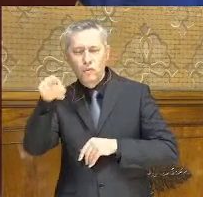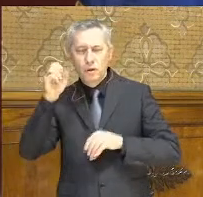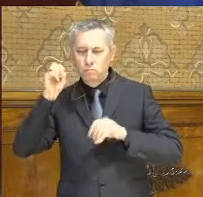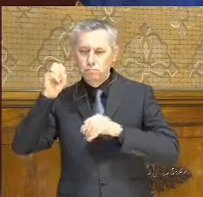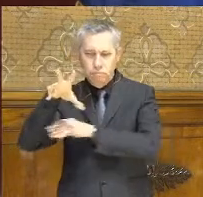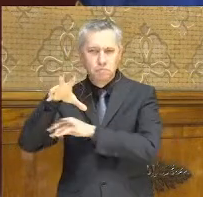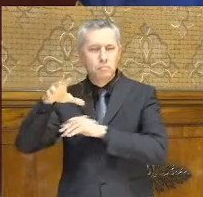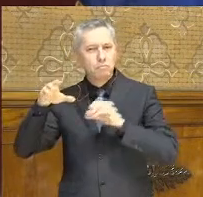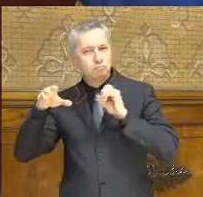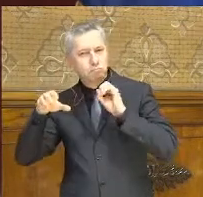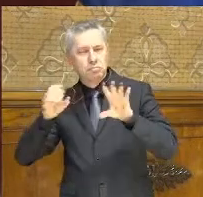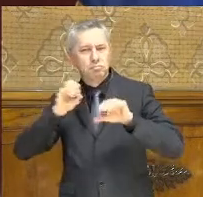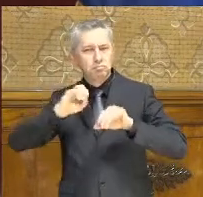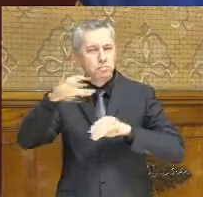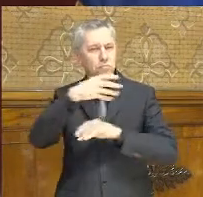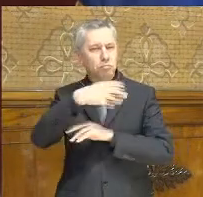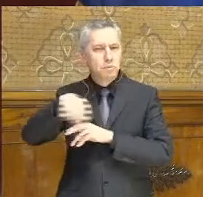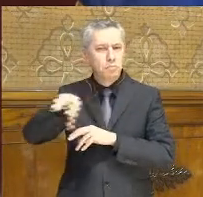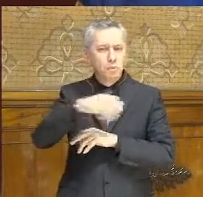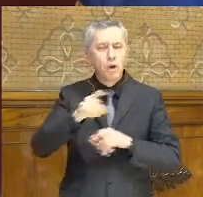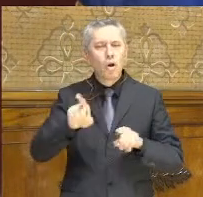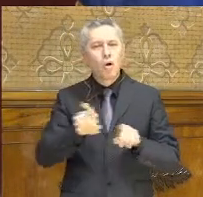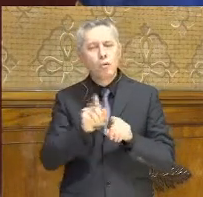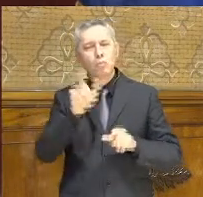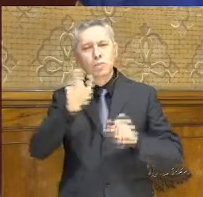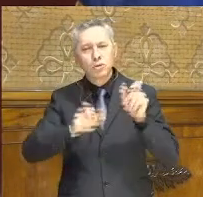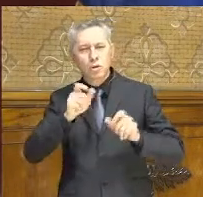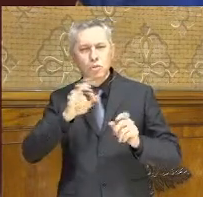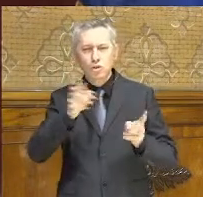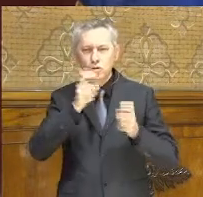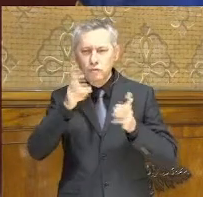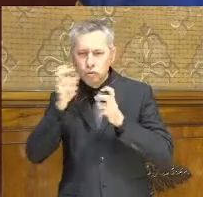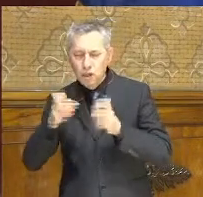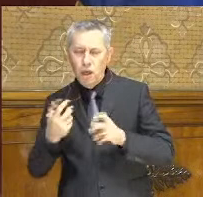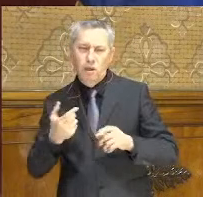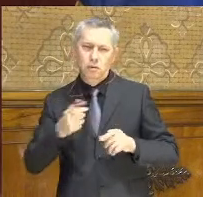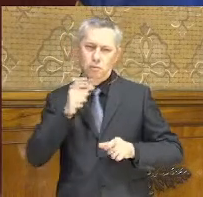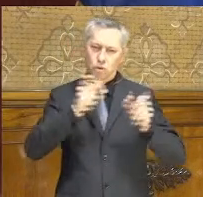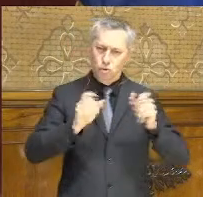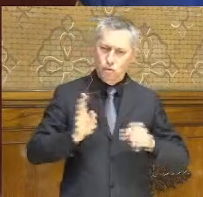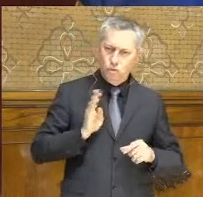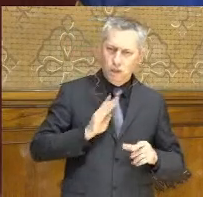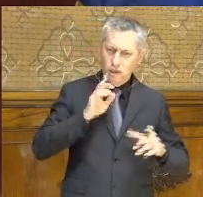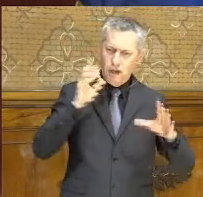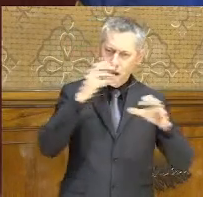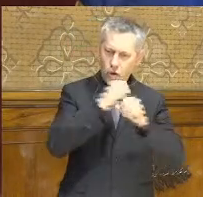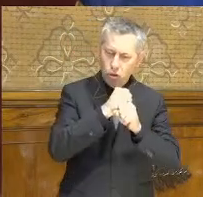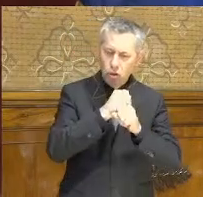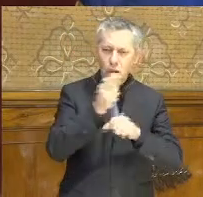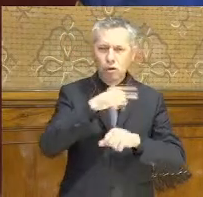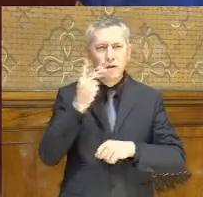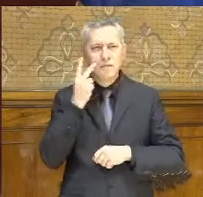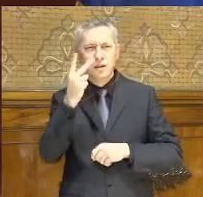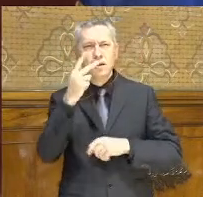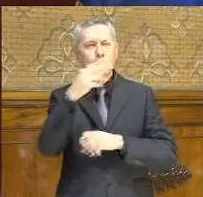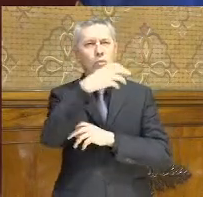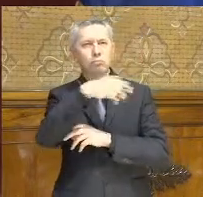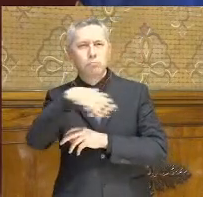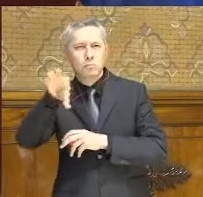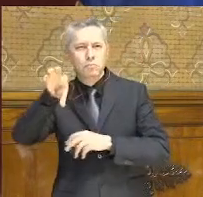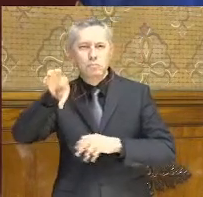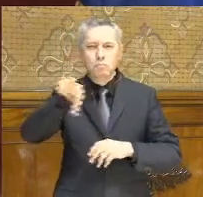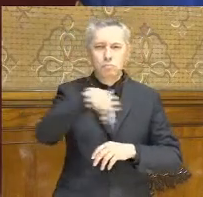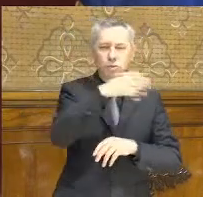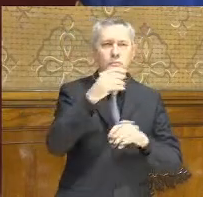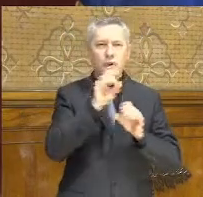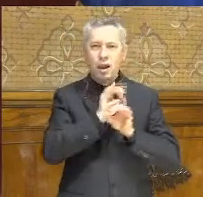each and every underdog soldier in the night. And we gazed upon the chimes of freedom